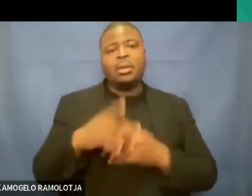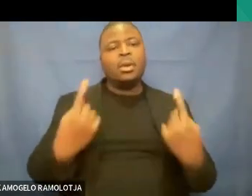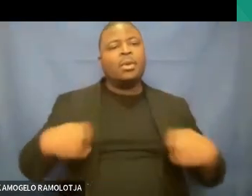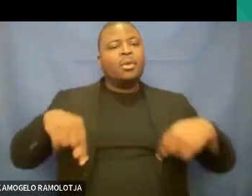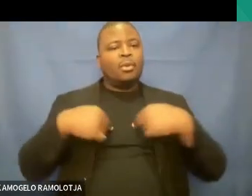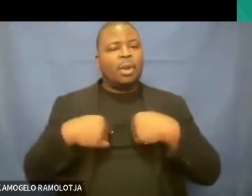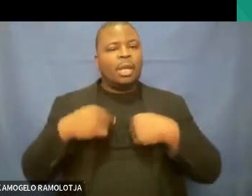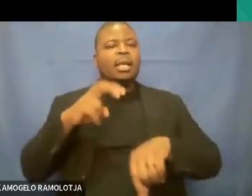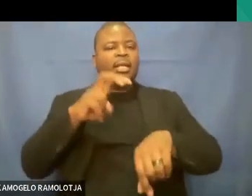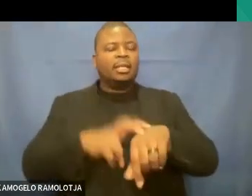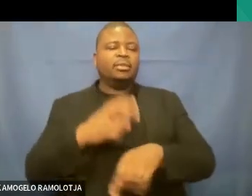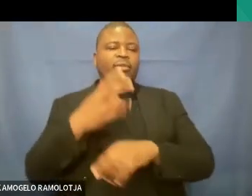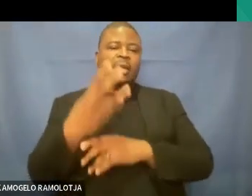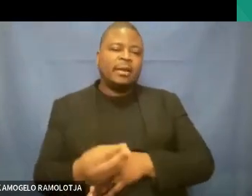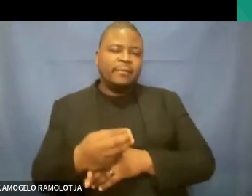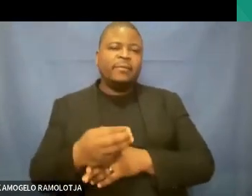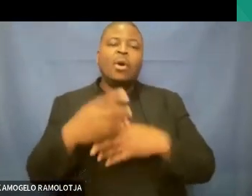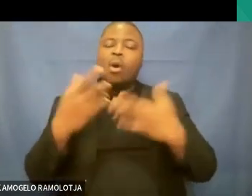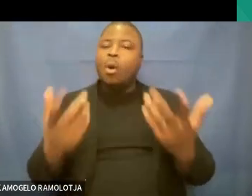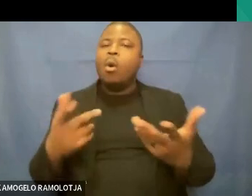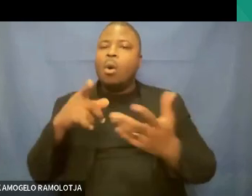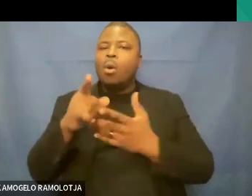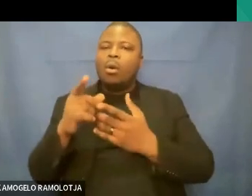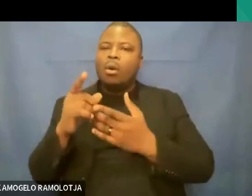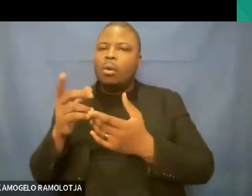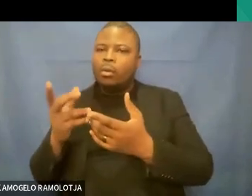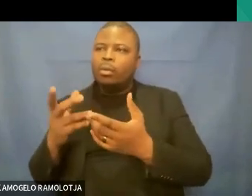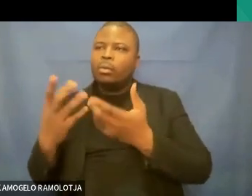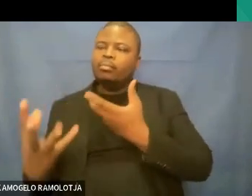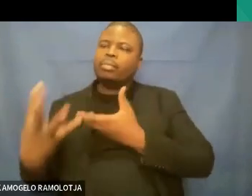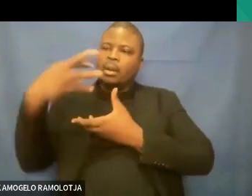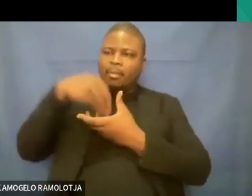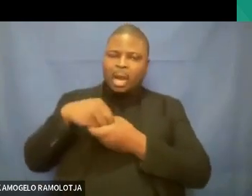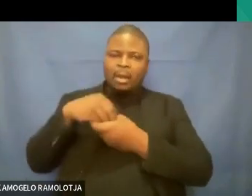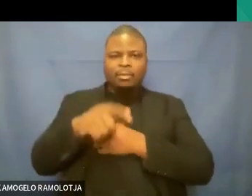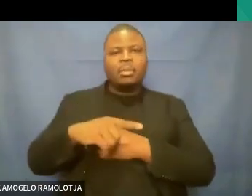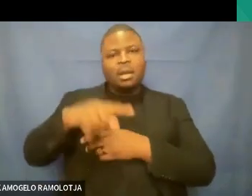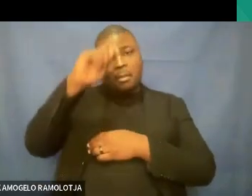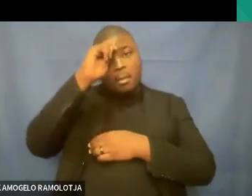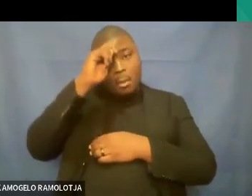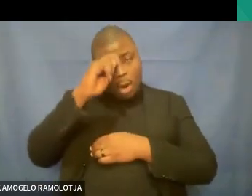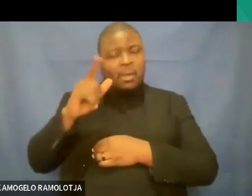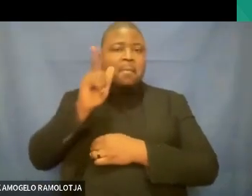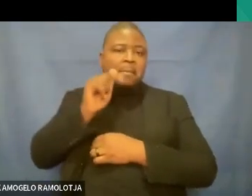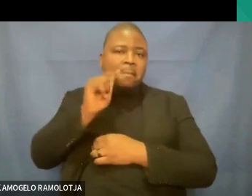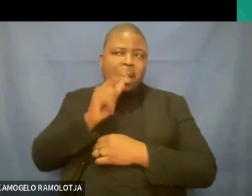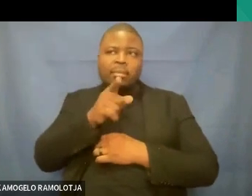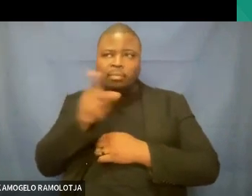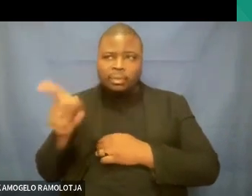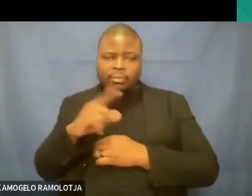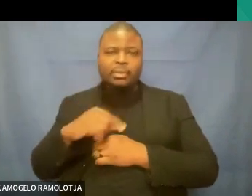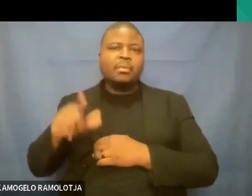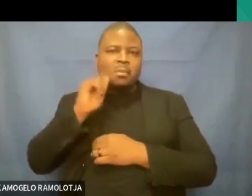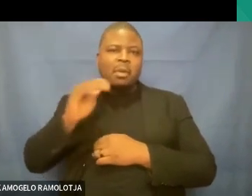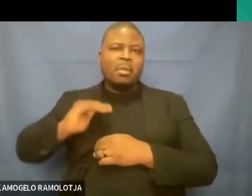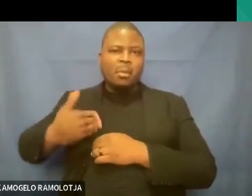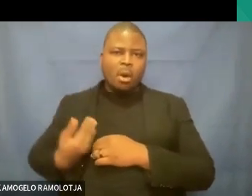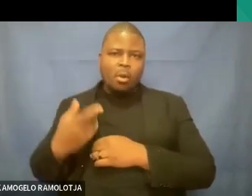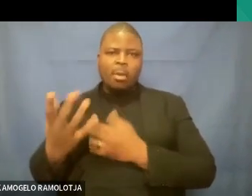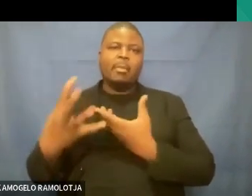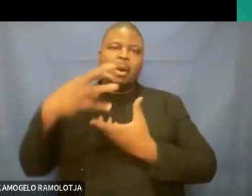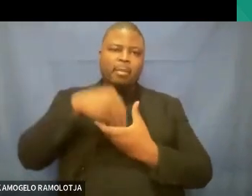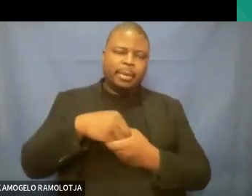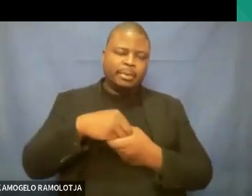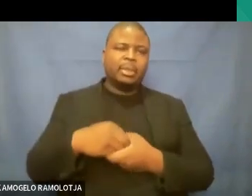have to engage boys and men as allies when it talks about gender equality, and also